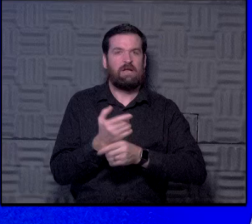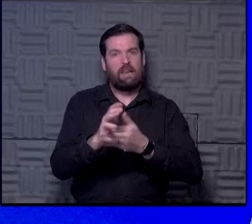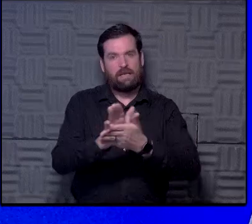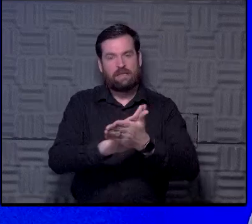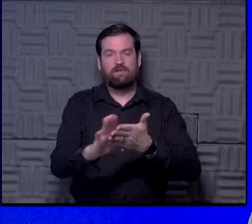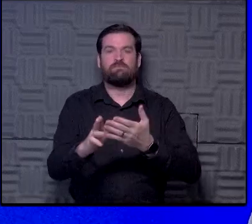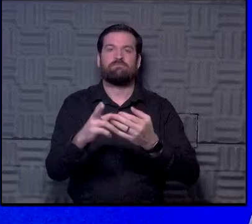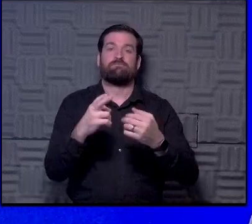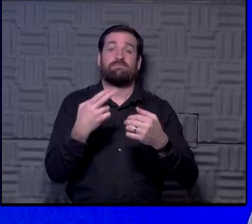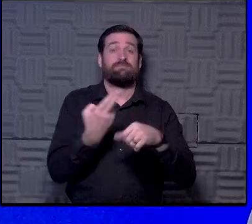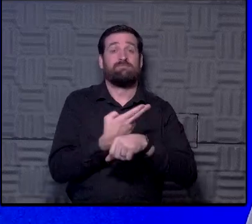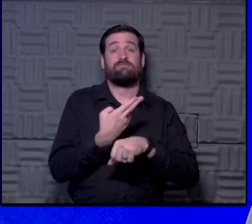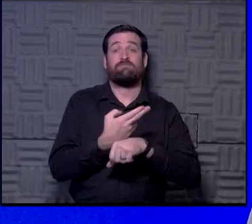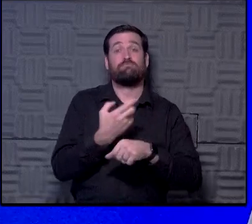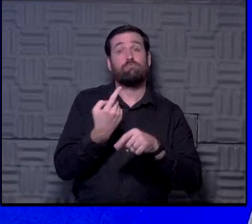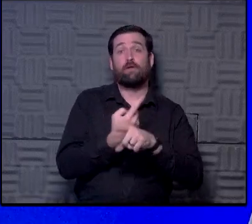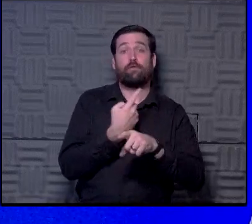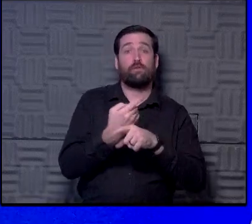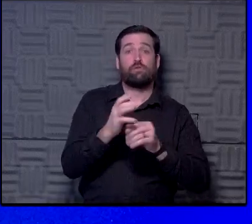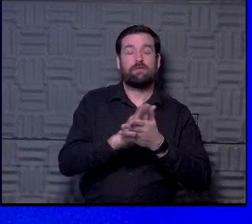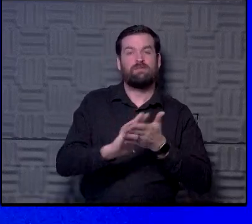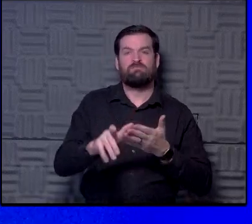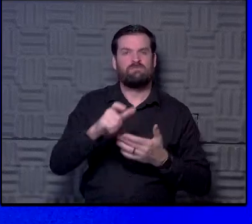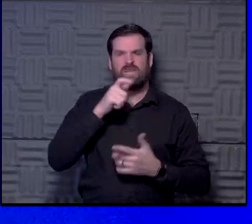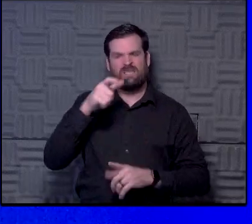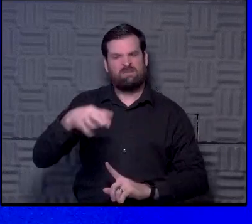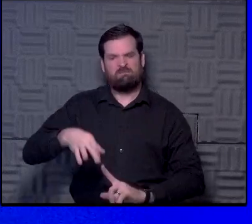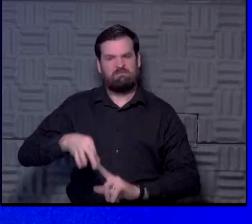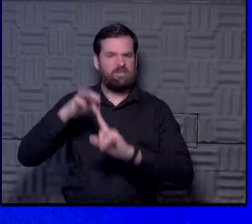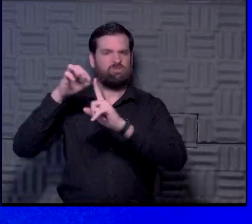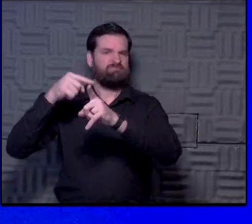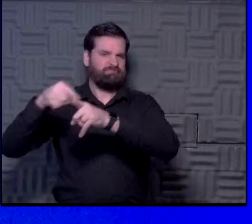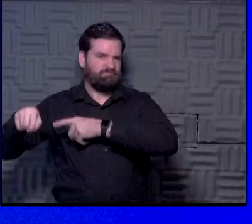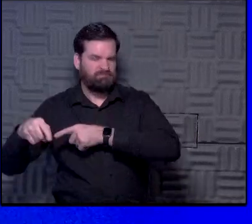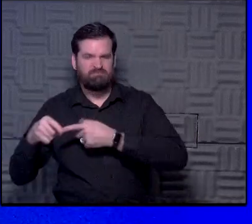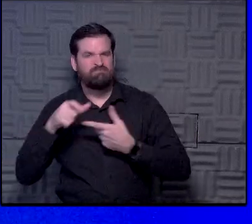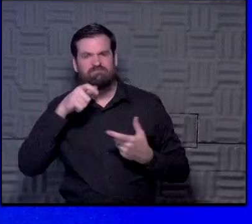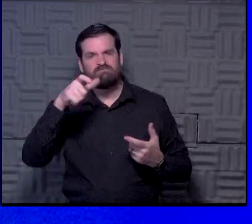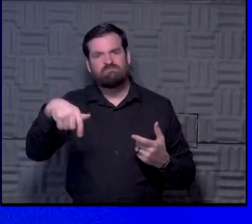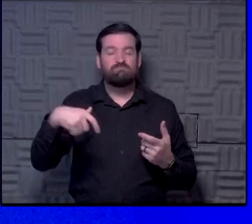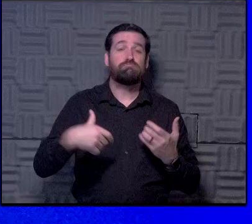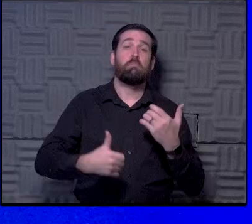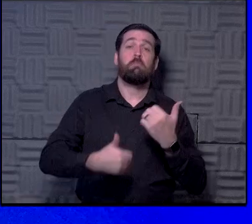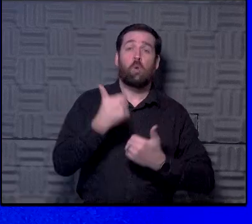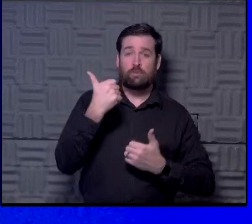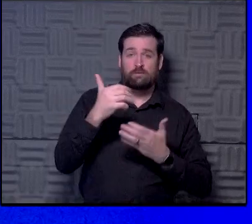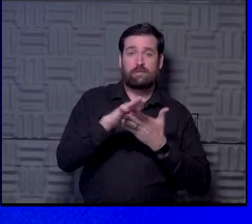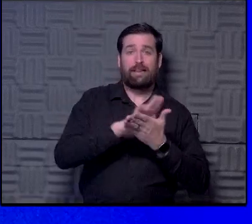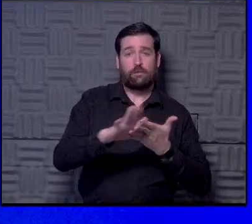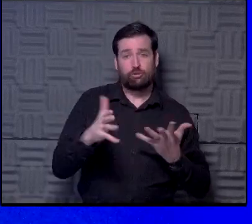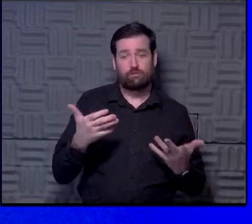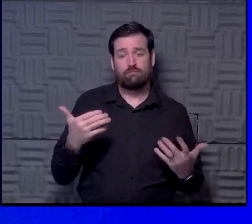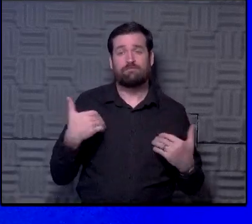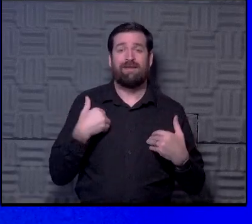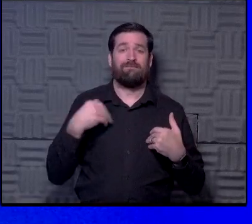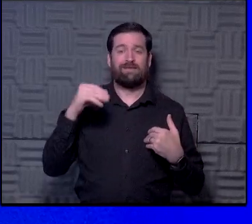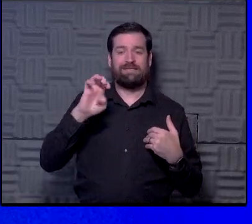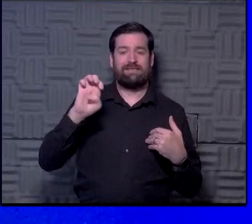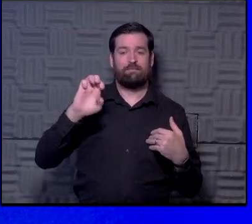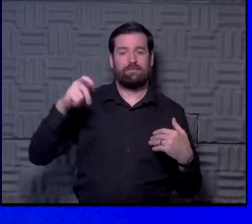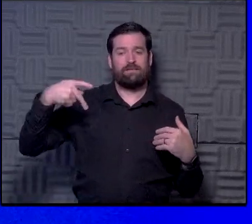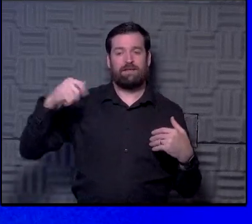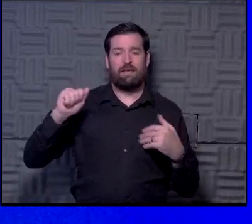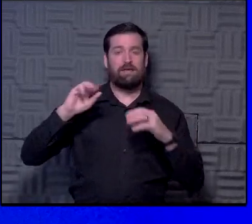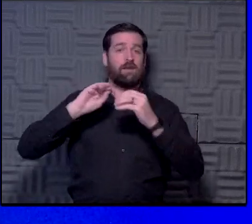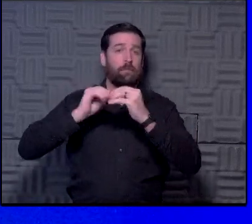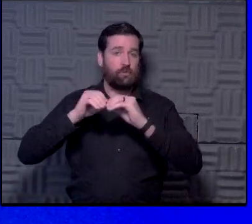using those routine cleaners, not real special cleaners. There is, most of those cleaners have EPA numbers, or